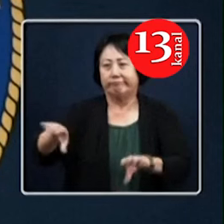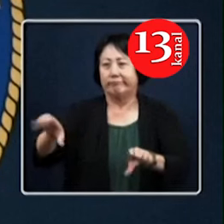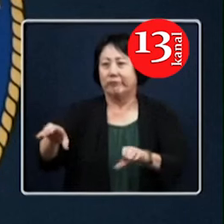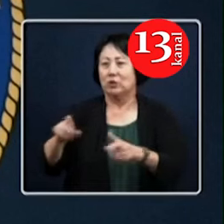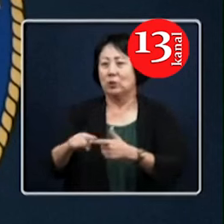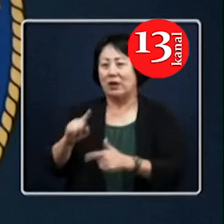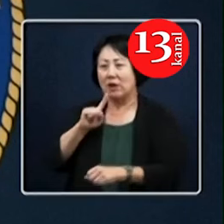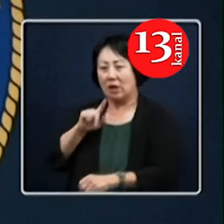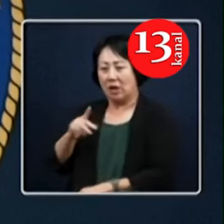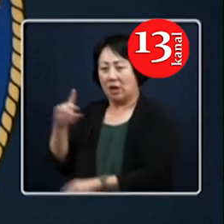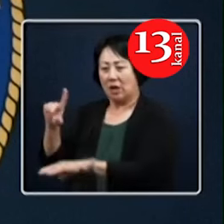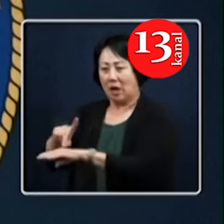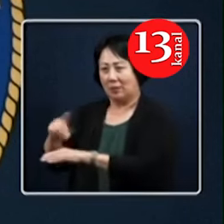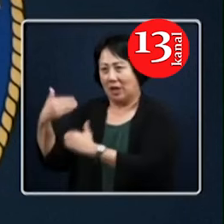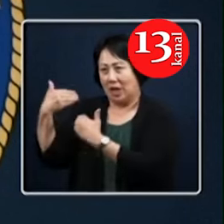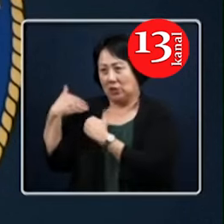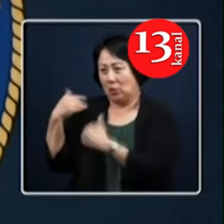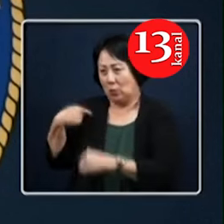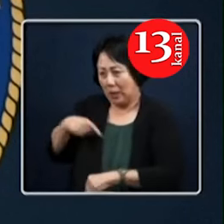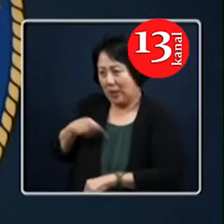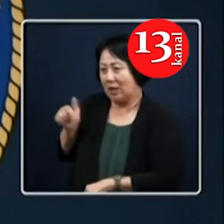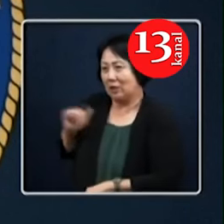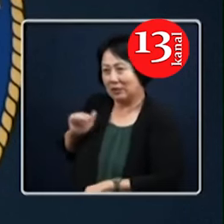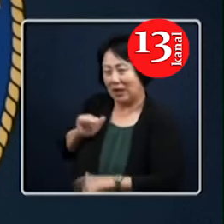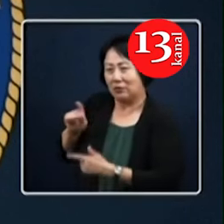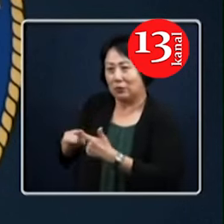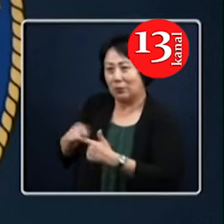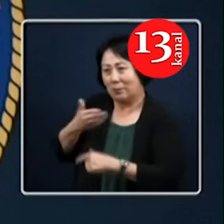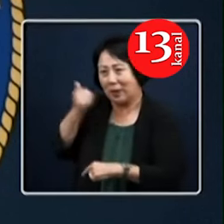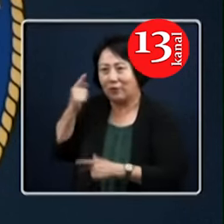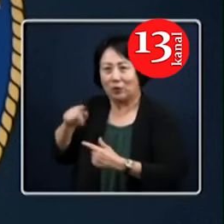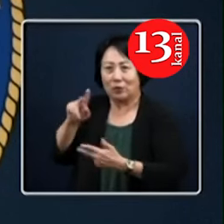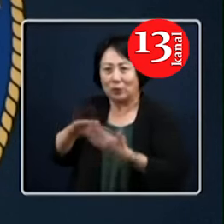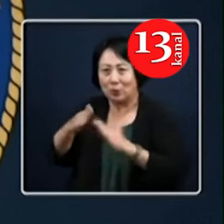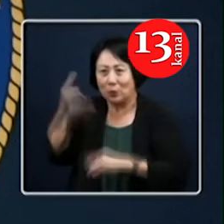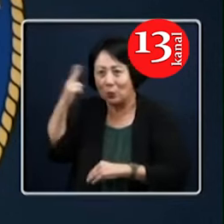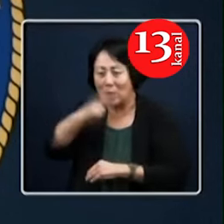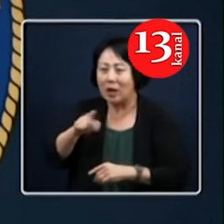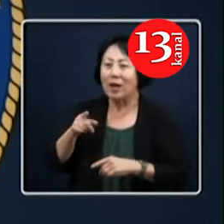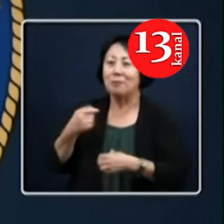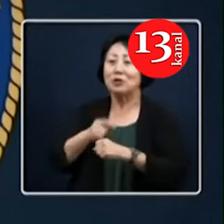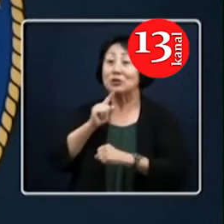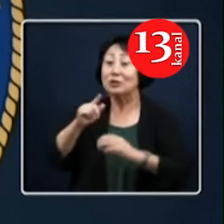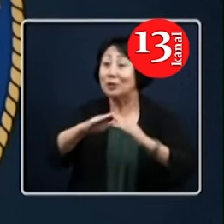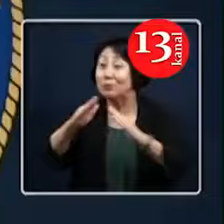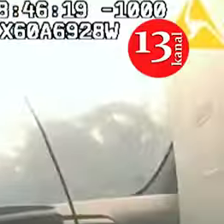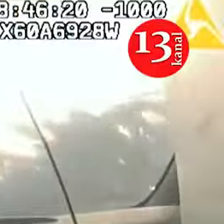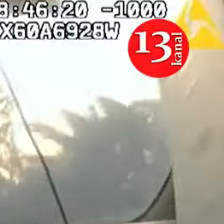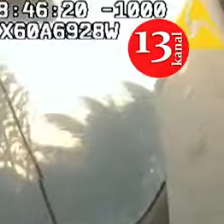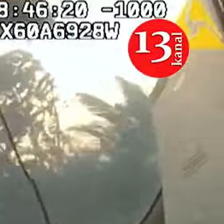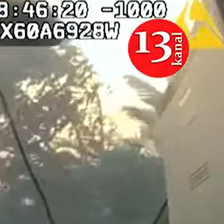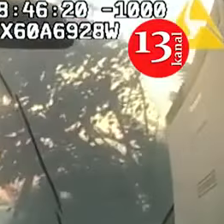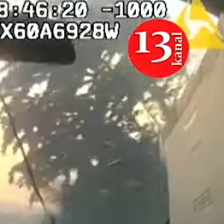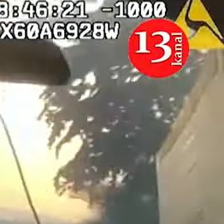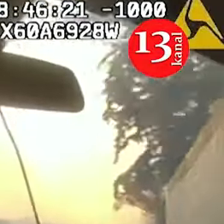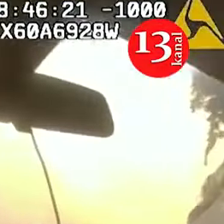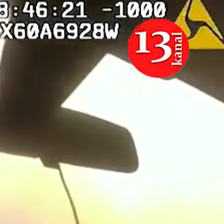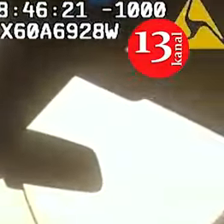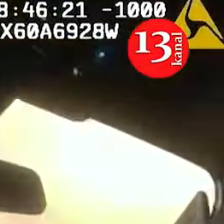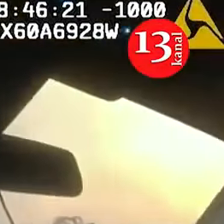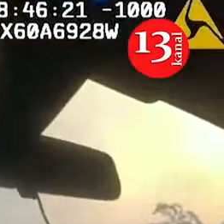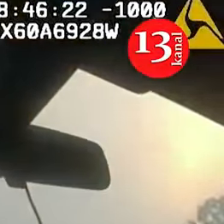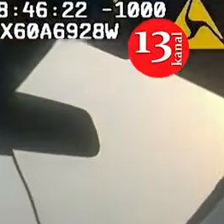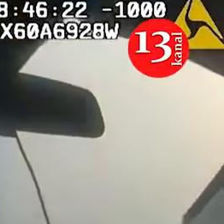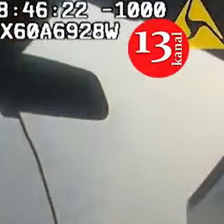the county did not provide evidence that it was used that day, the report said. Some emergency vehicles didn't have equipment